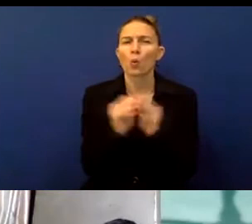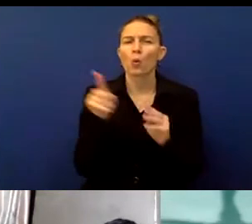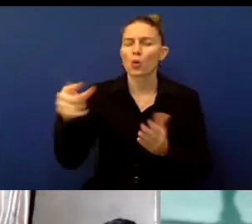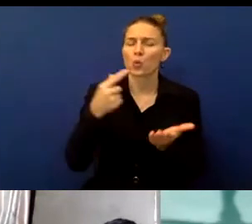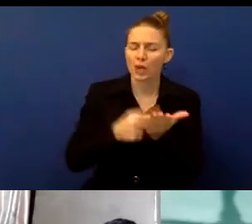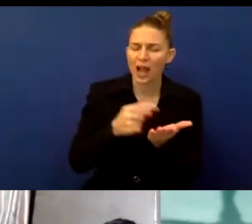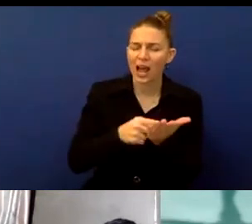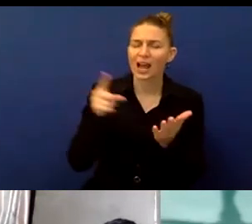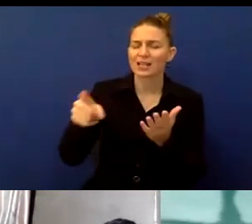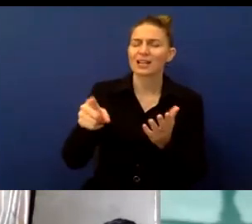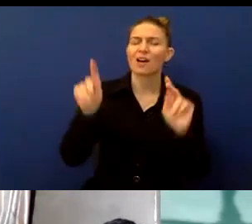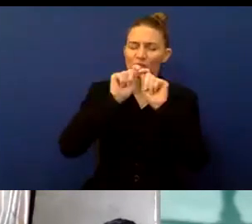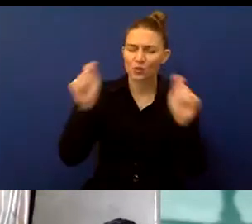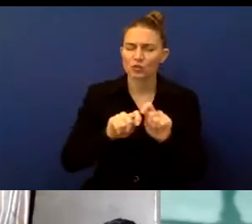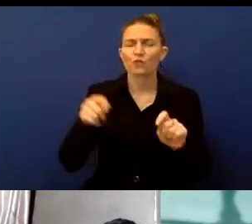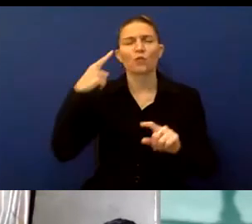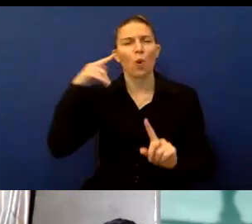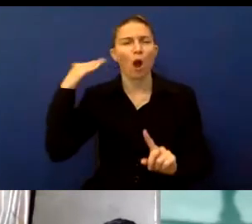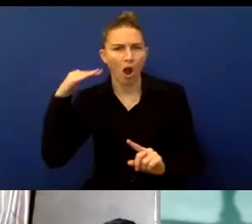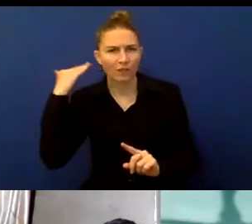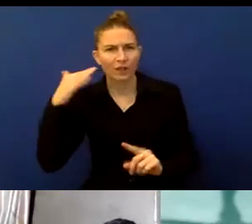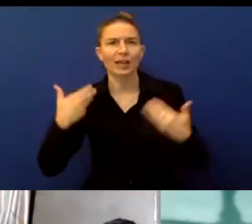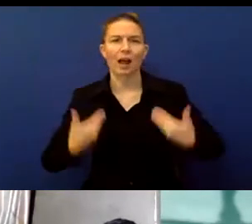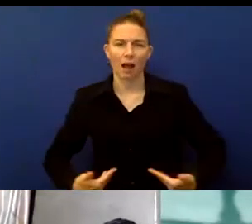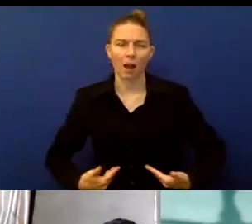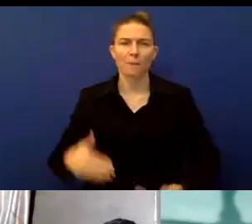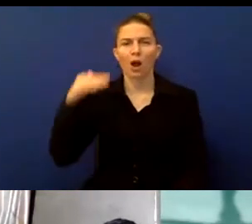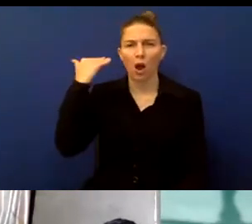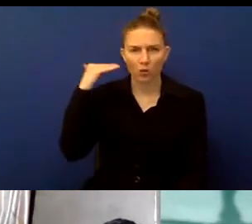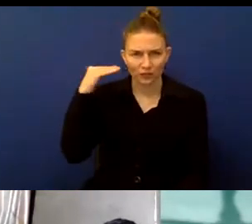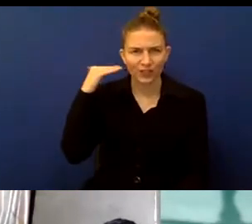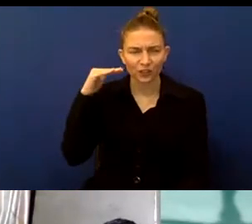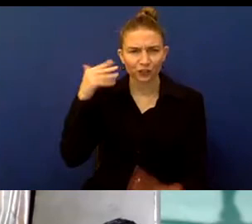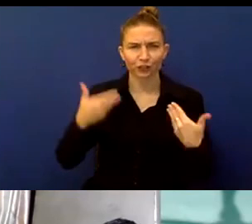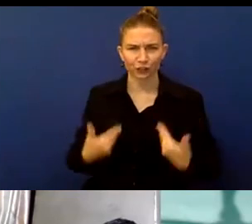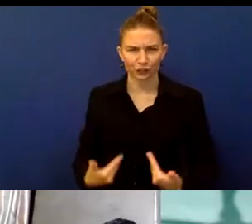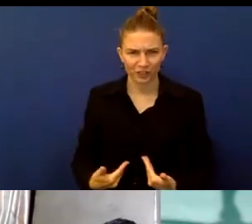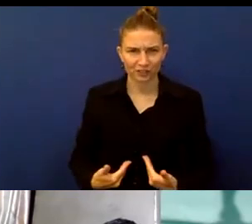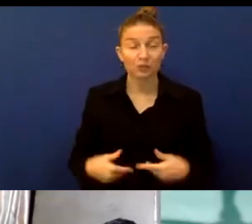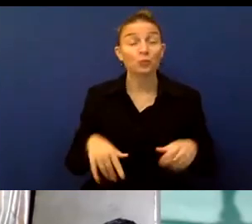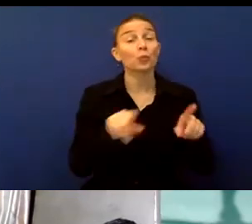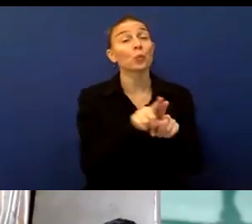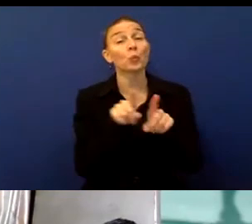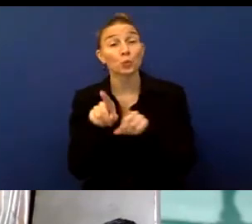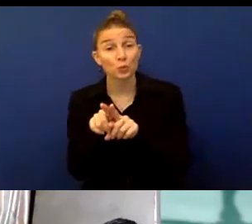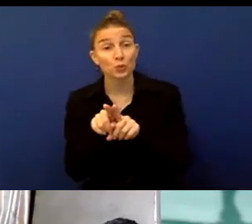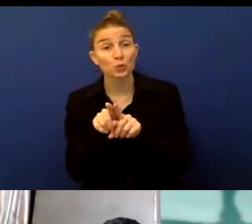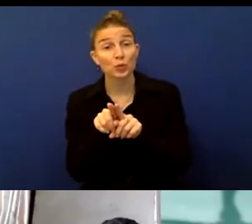of Hearing. I'm hard of hearing, and I'm also a fellow for